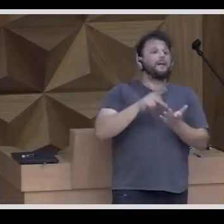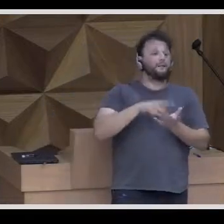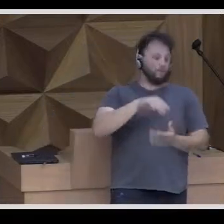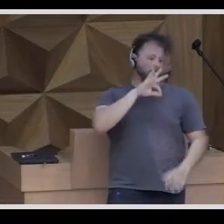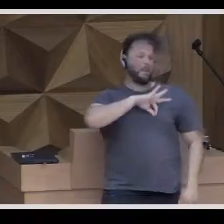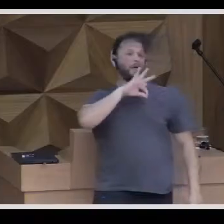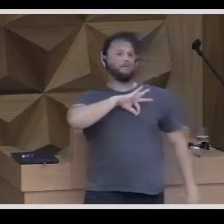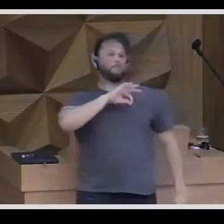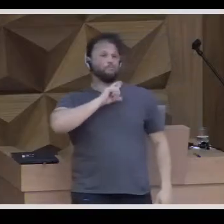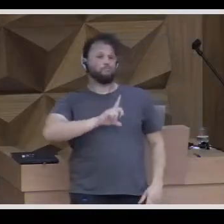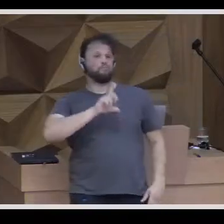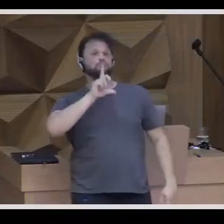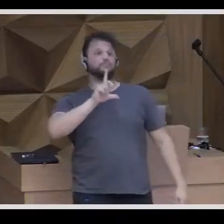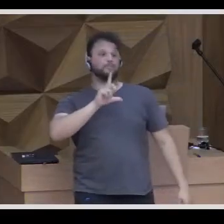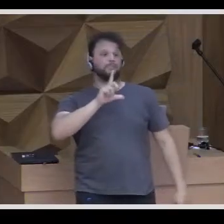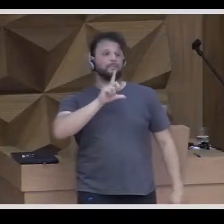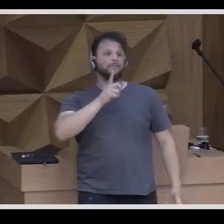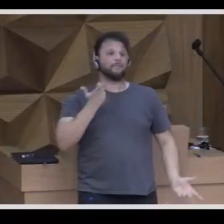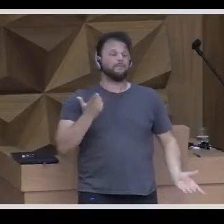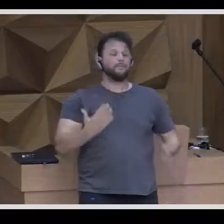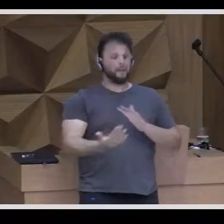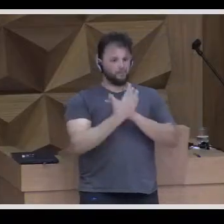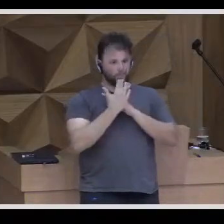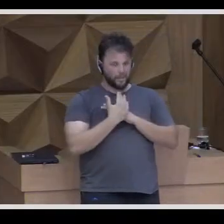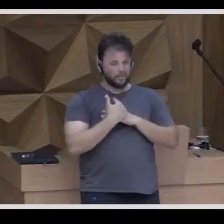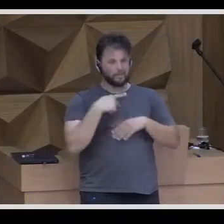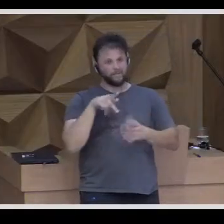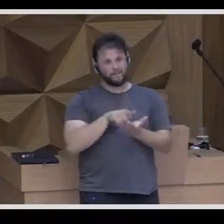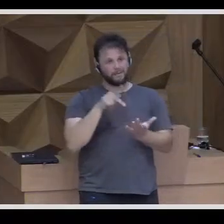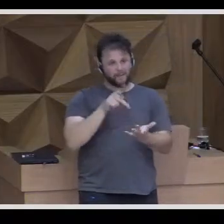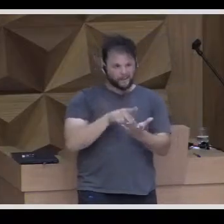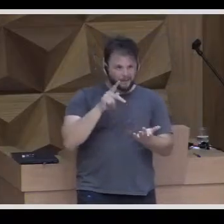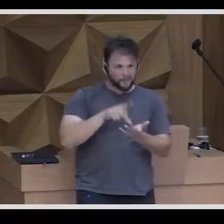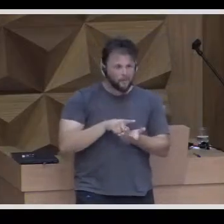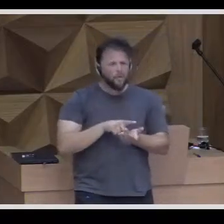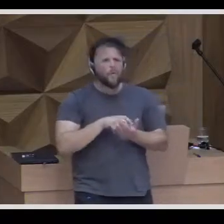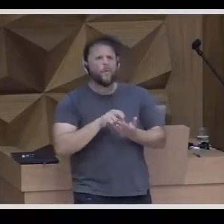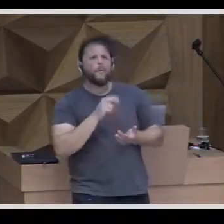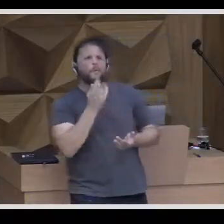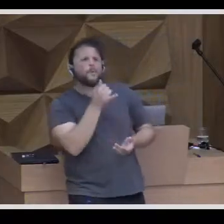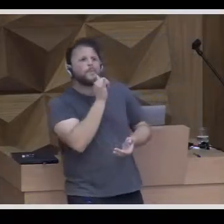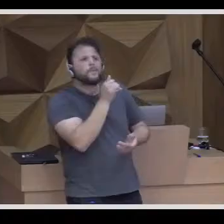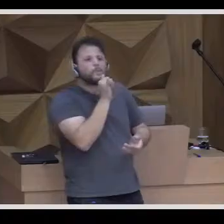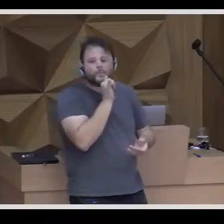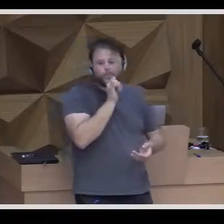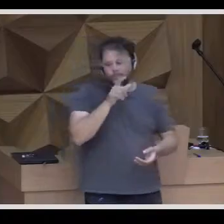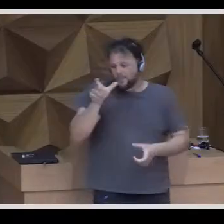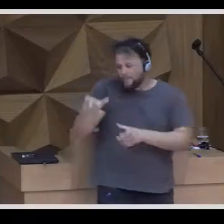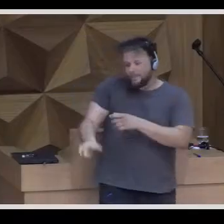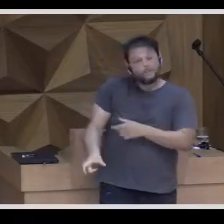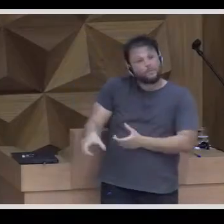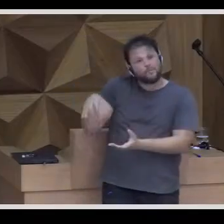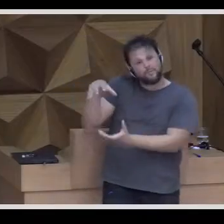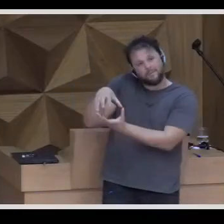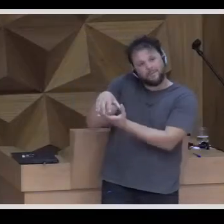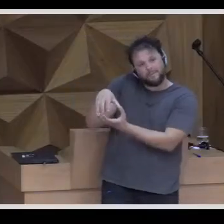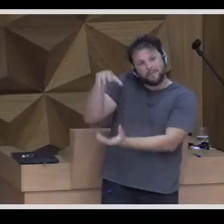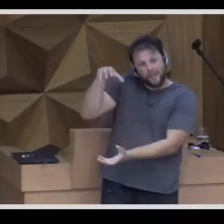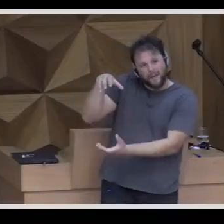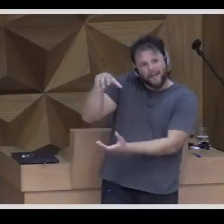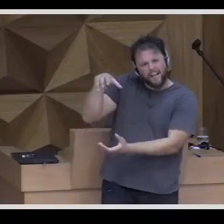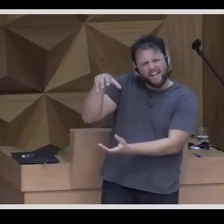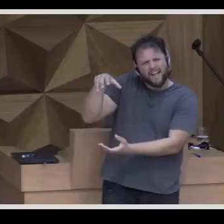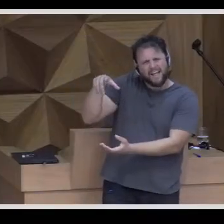to somebody getting older and needing more support is not to move into a smart home with lots of technology, it's perhaps to have more